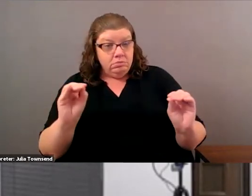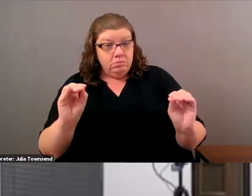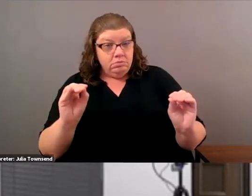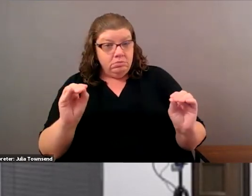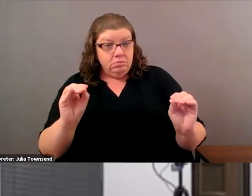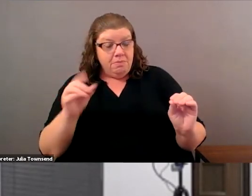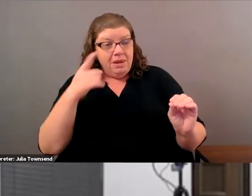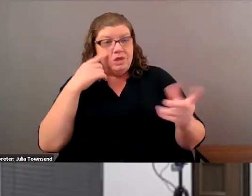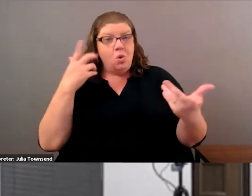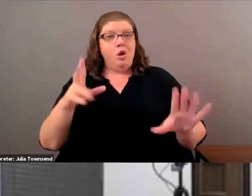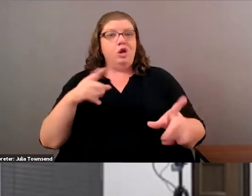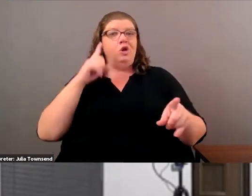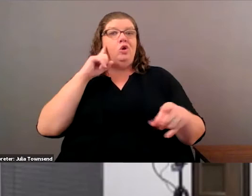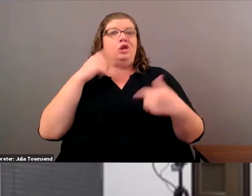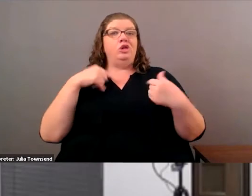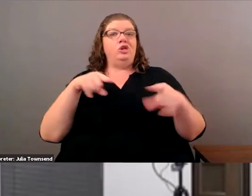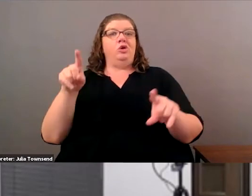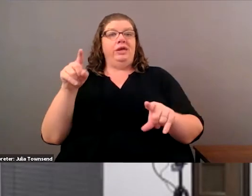hearing.